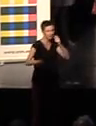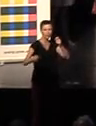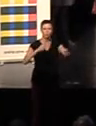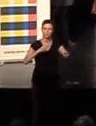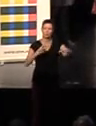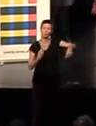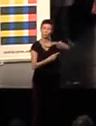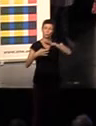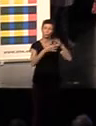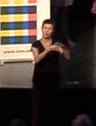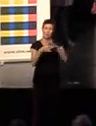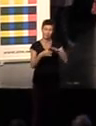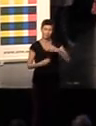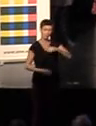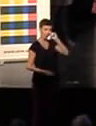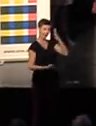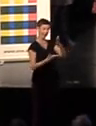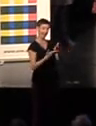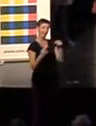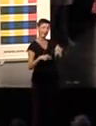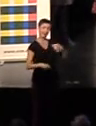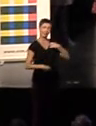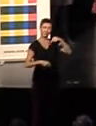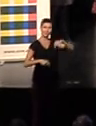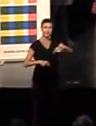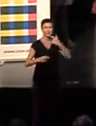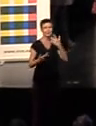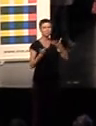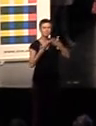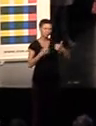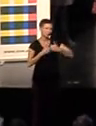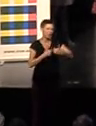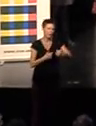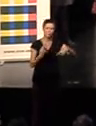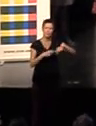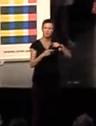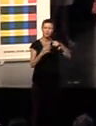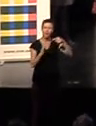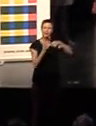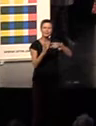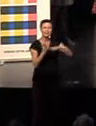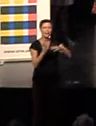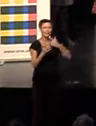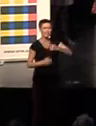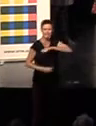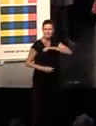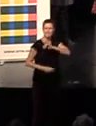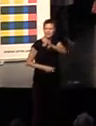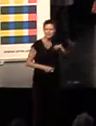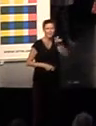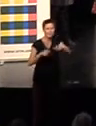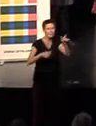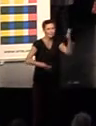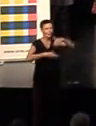and who believe they just pita lychee mindset en degeneres weiss of ijn members en participant